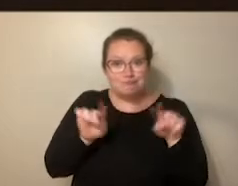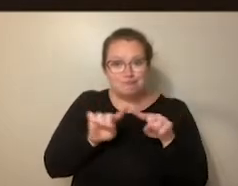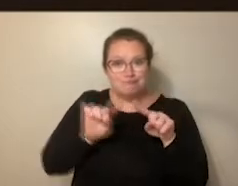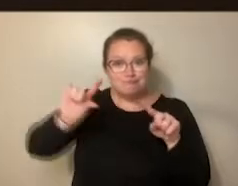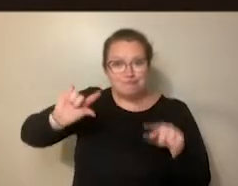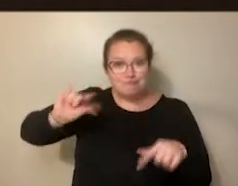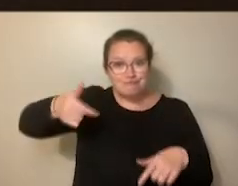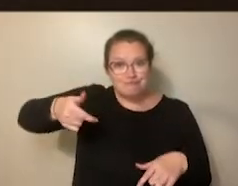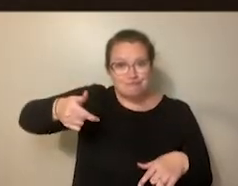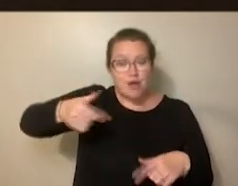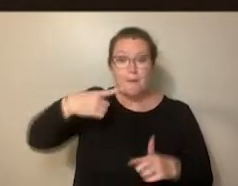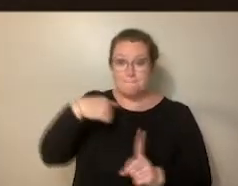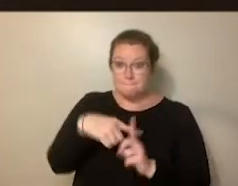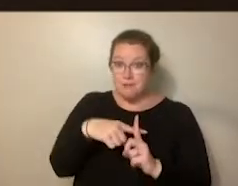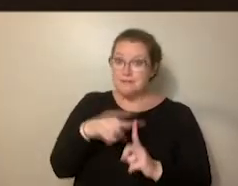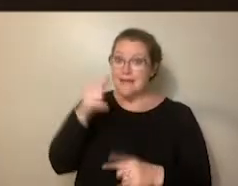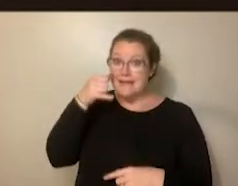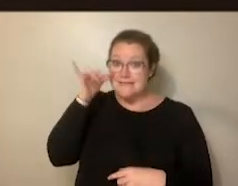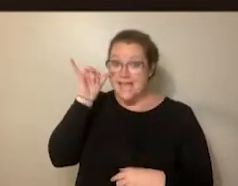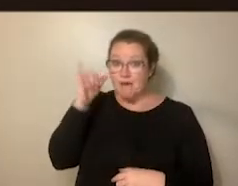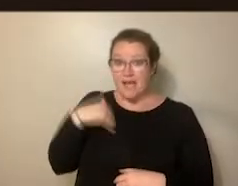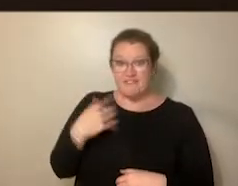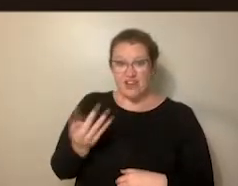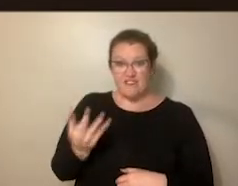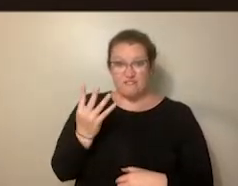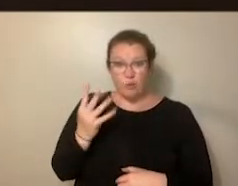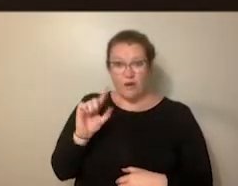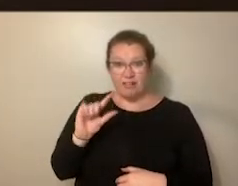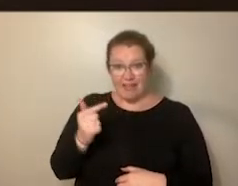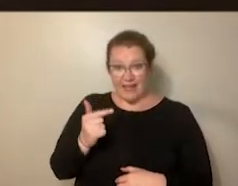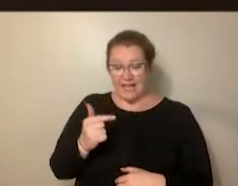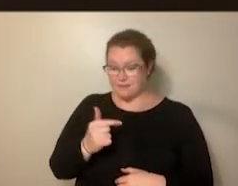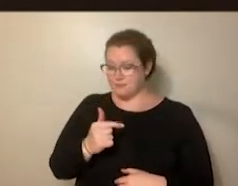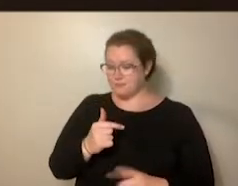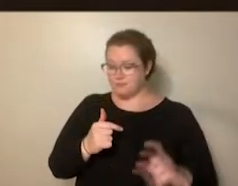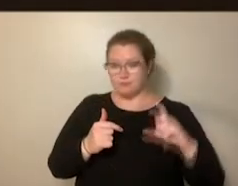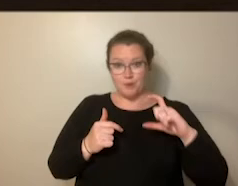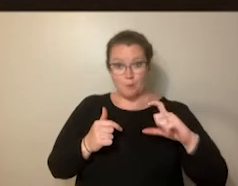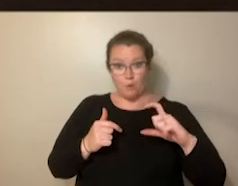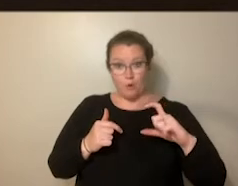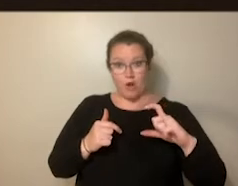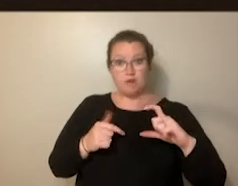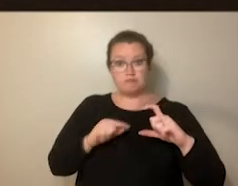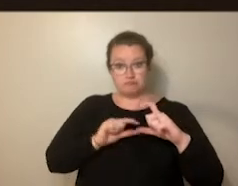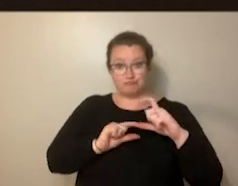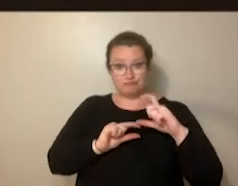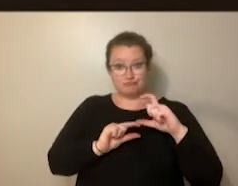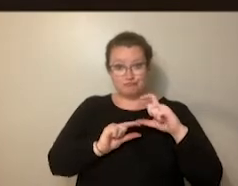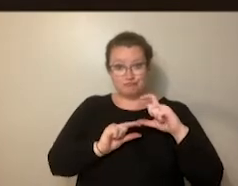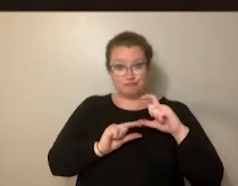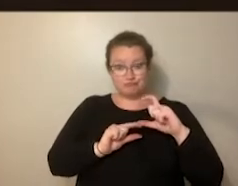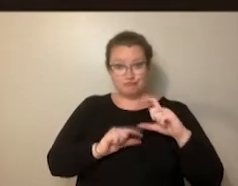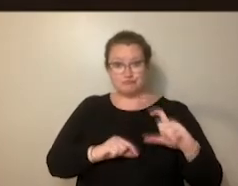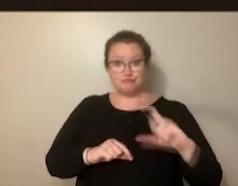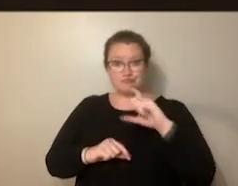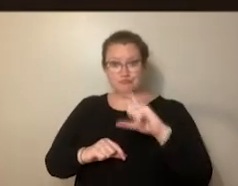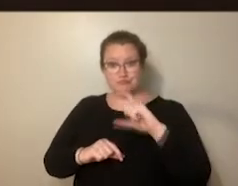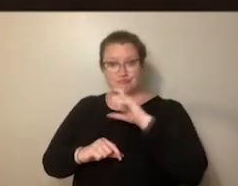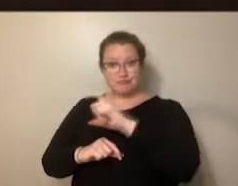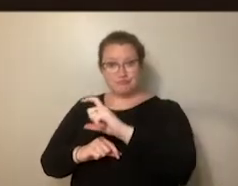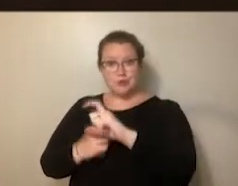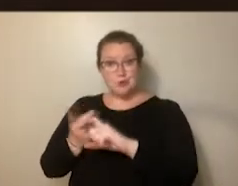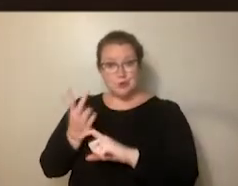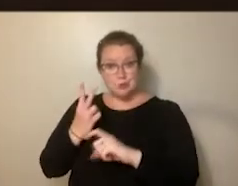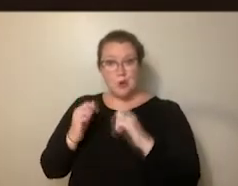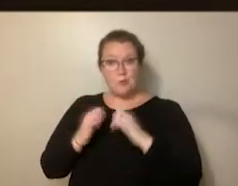have 4 legs, so I'm going to draw 4 legs. Here's one with a hoof. Here's 2 rectangles with